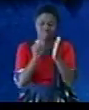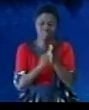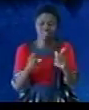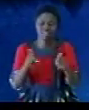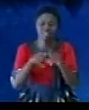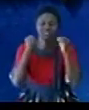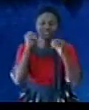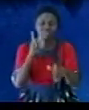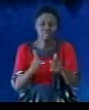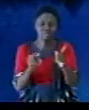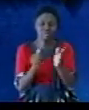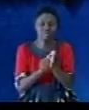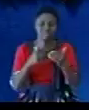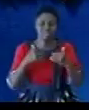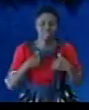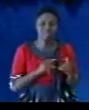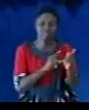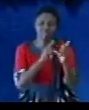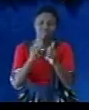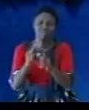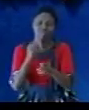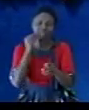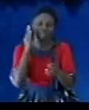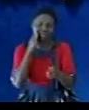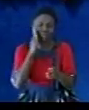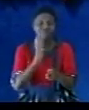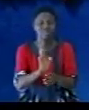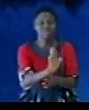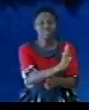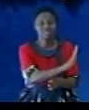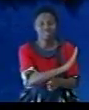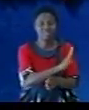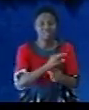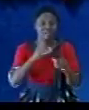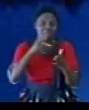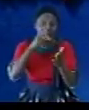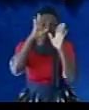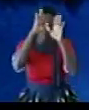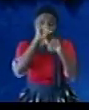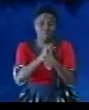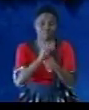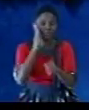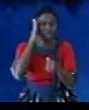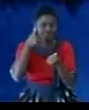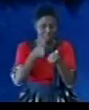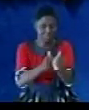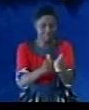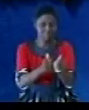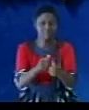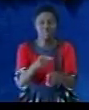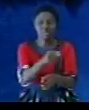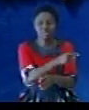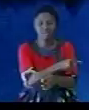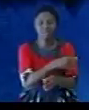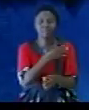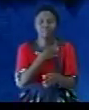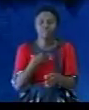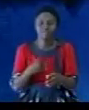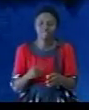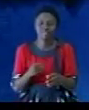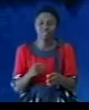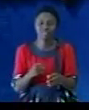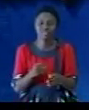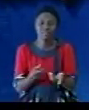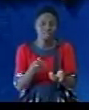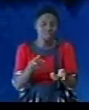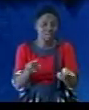have gone home with their miracles, we pray, oh Lord, they will not lose them, but they will maintain them by your special grace and come